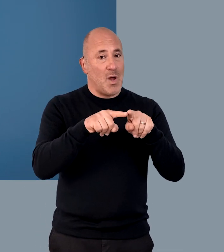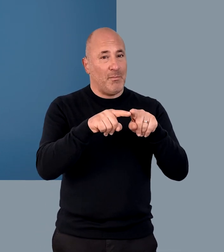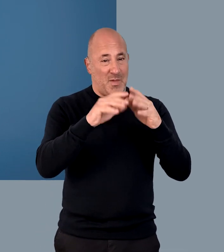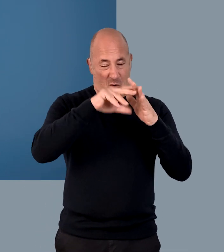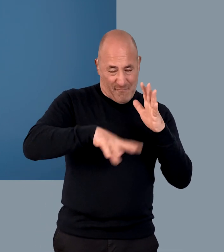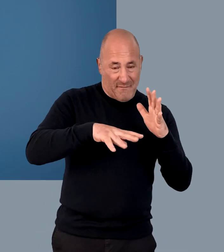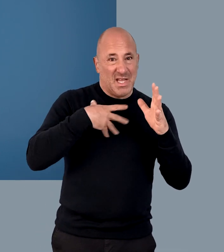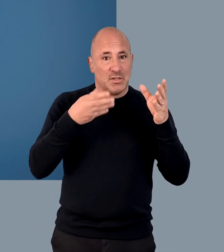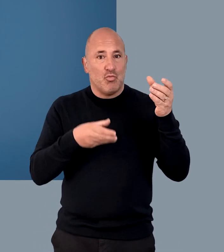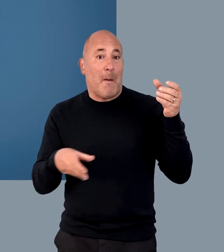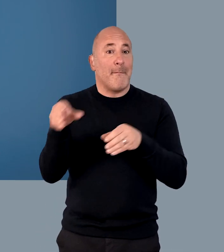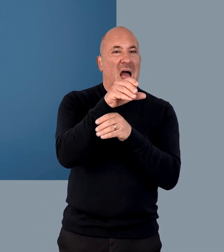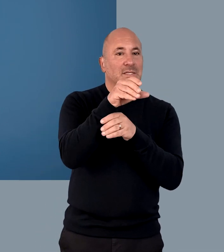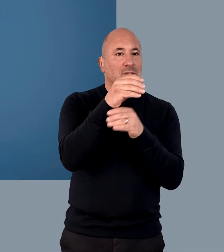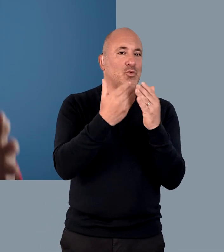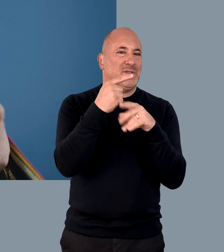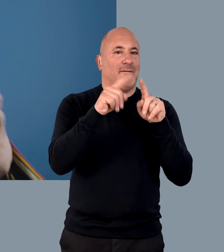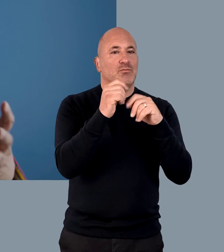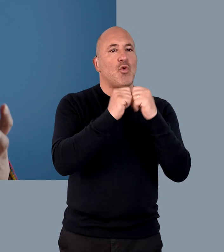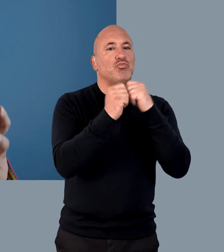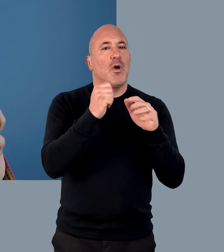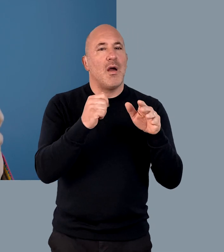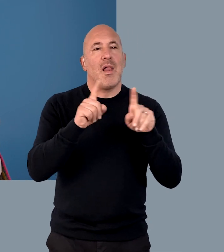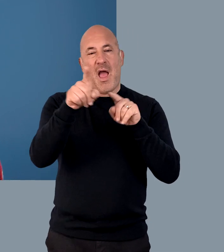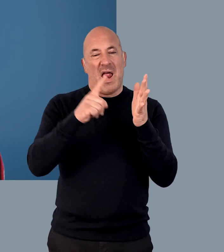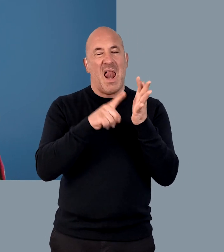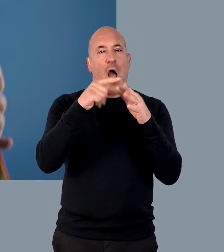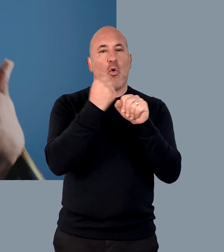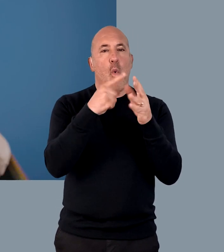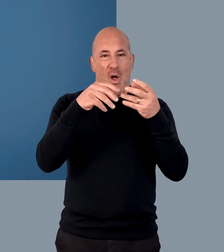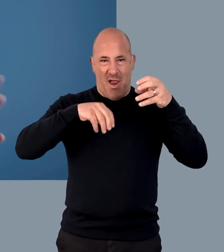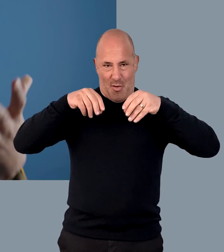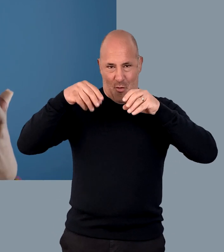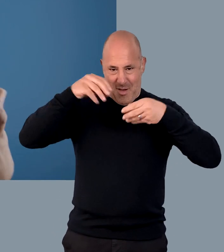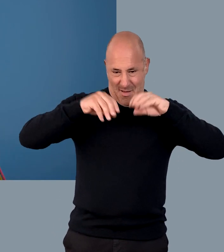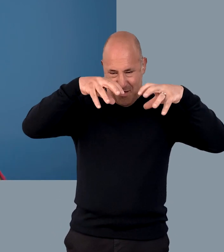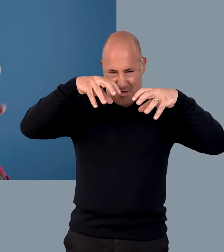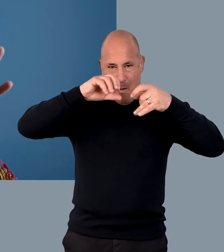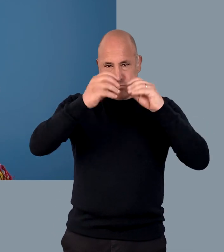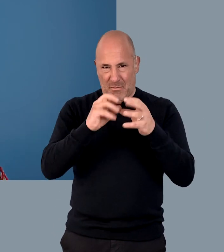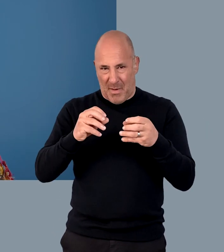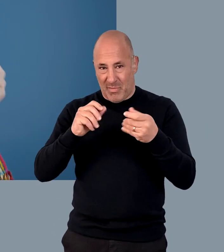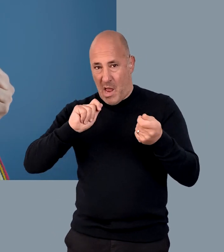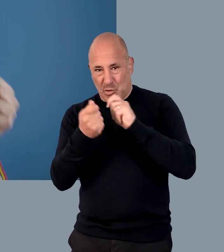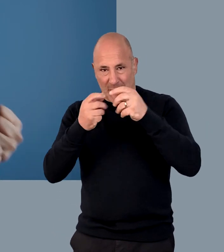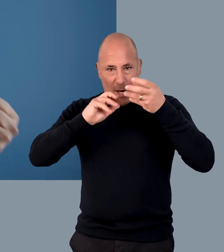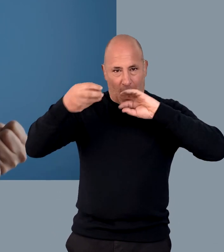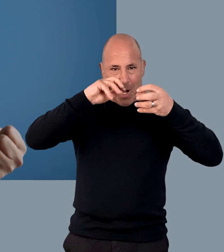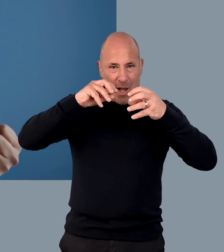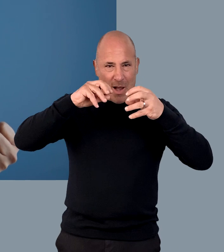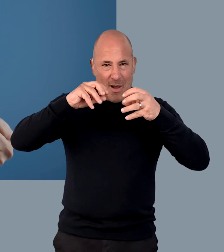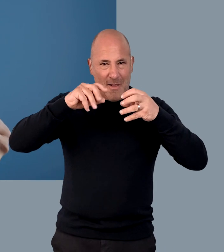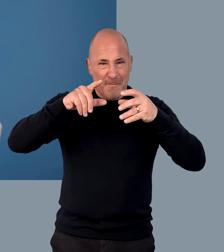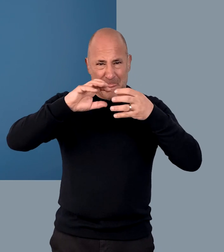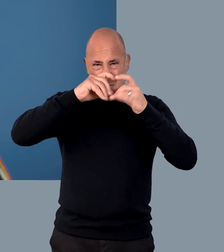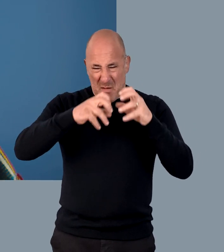you're replacing them. So it's like building Lego. You're remodeling it, but you're not entirely breaking something